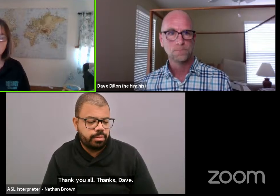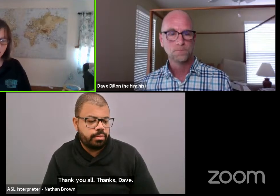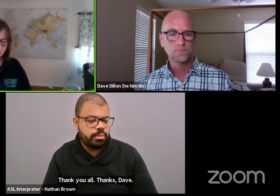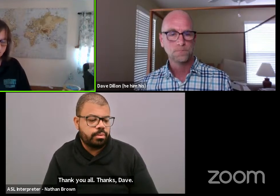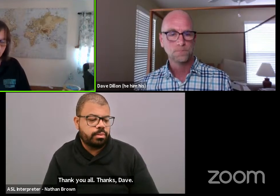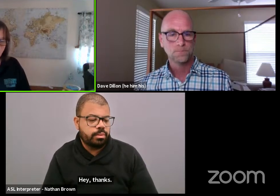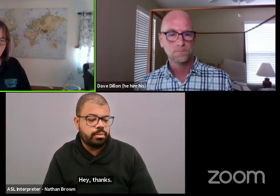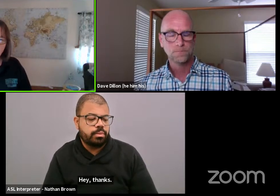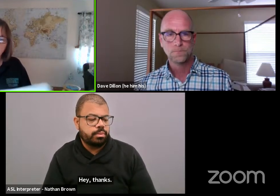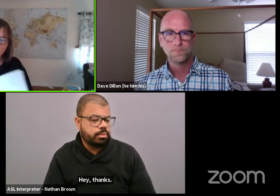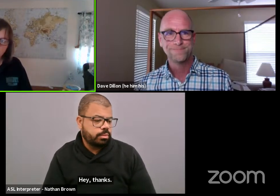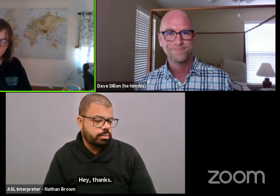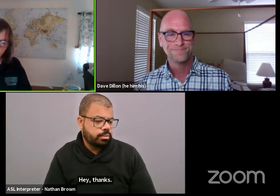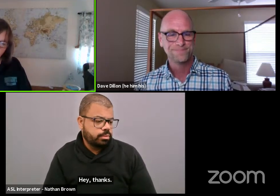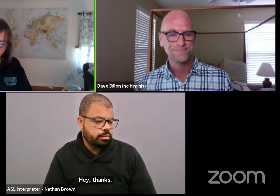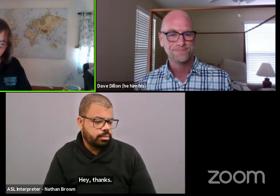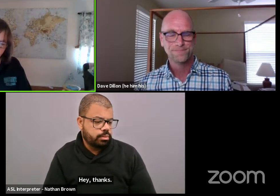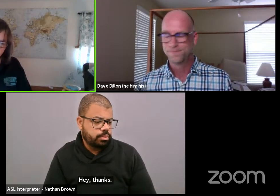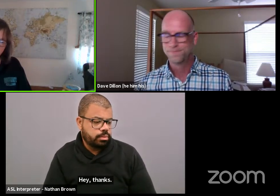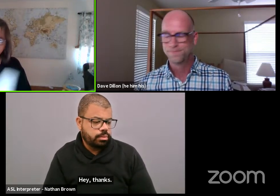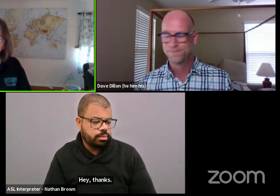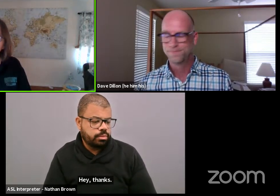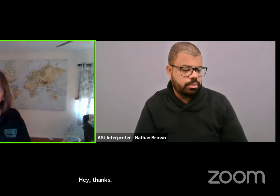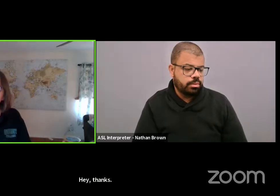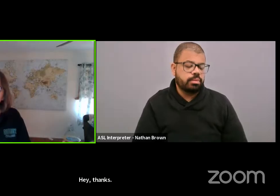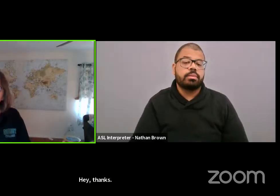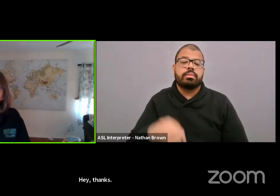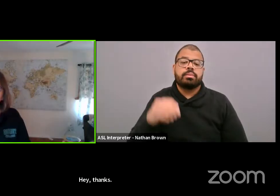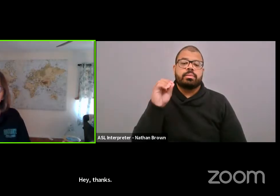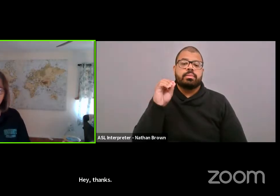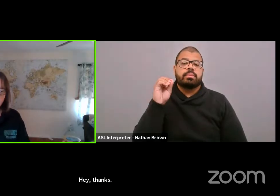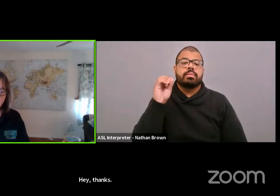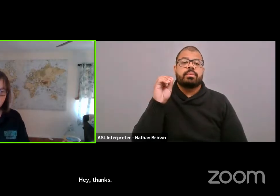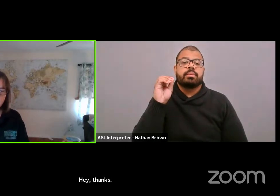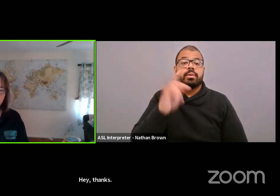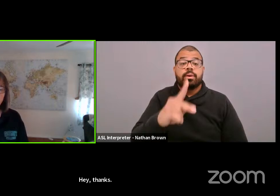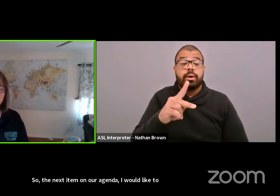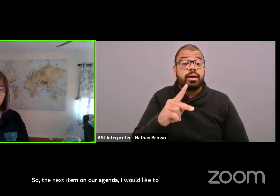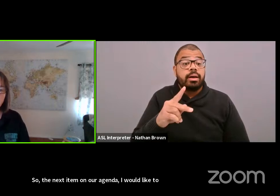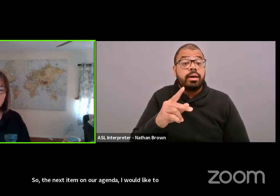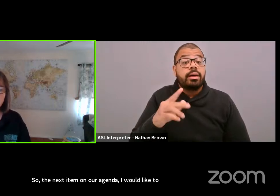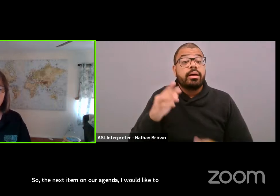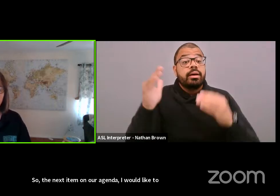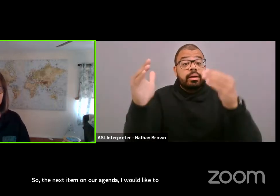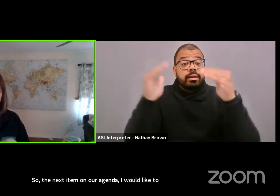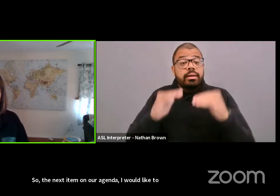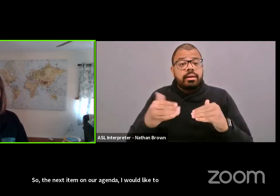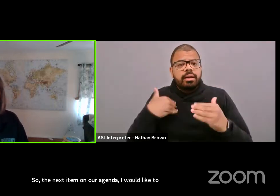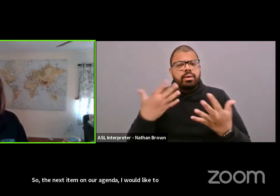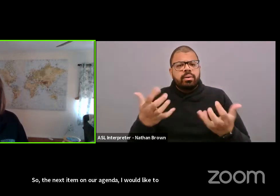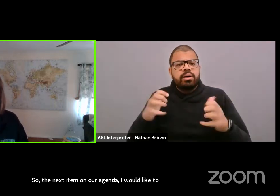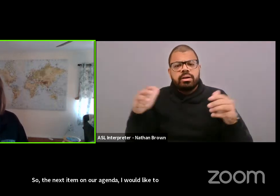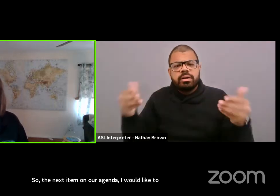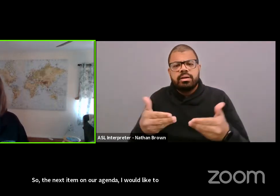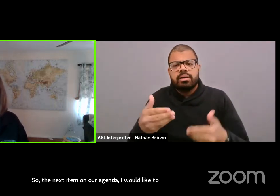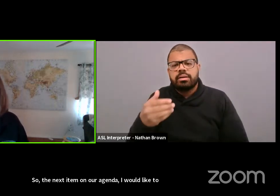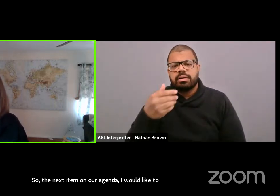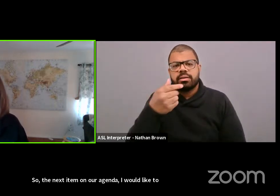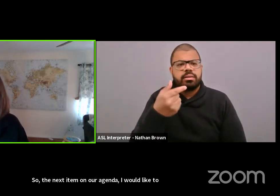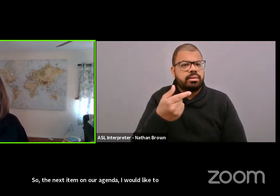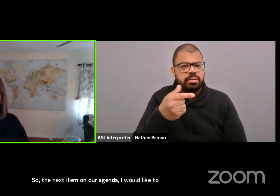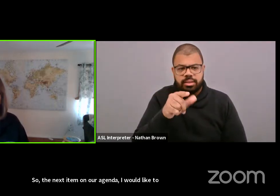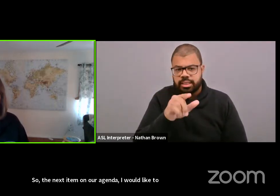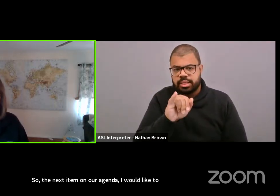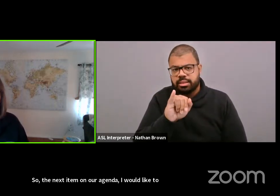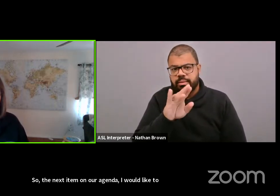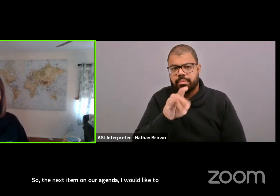Okay, thank you again. So the next item on our agenda, I would like to introduce Gilberto Santa Rosa